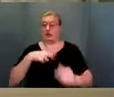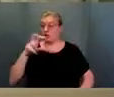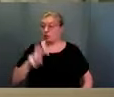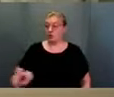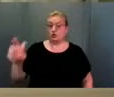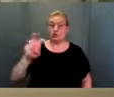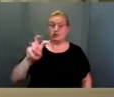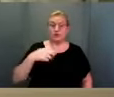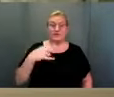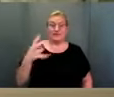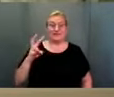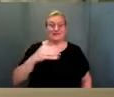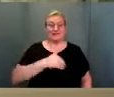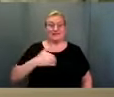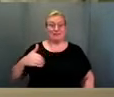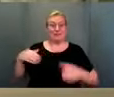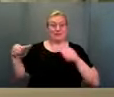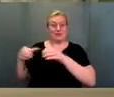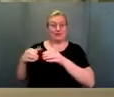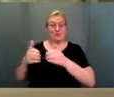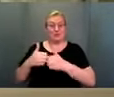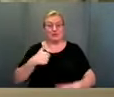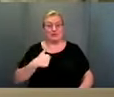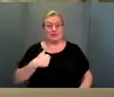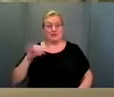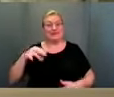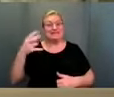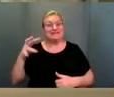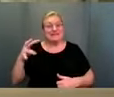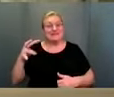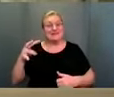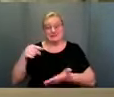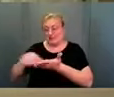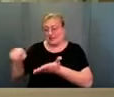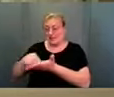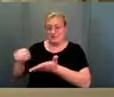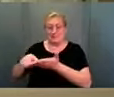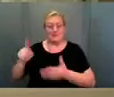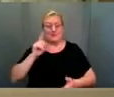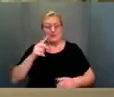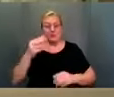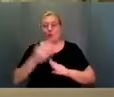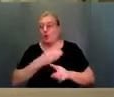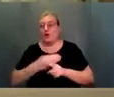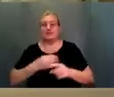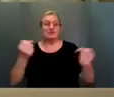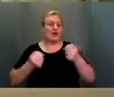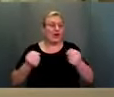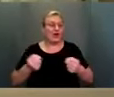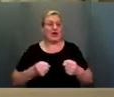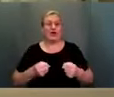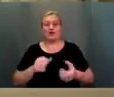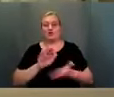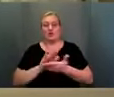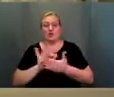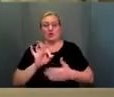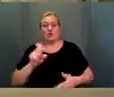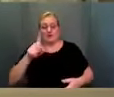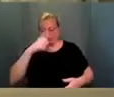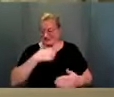band members that come with me. That's 17 mortgages, 17 school fees, electric bills, car payment, all because I sing these